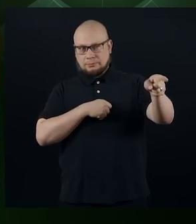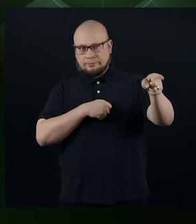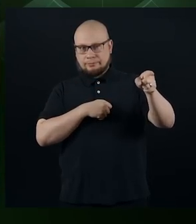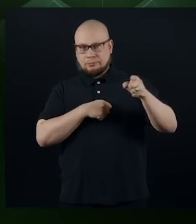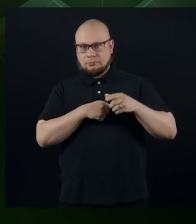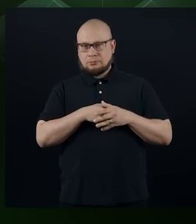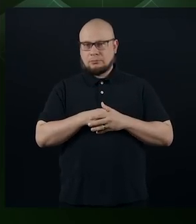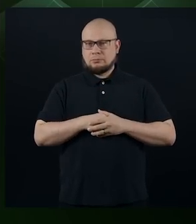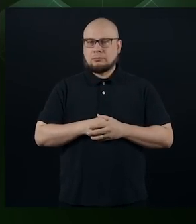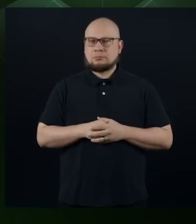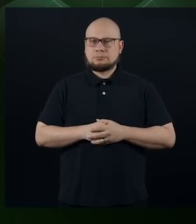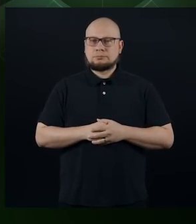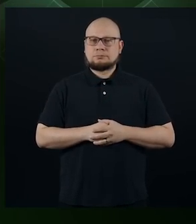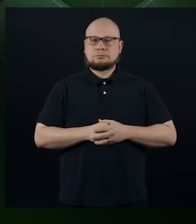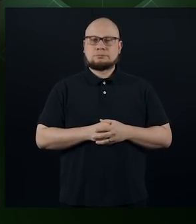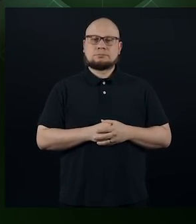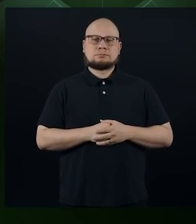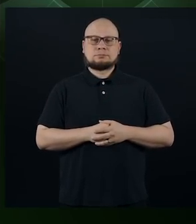one.